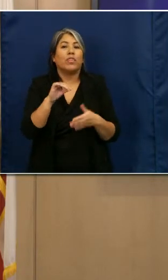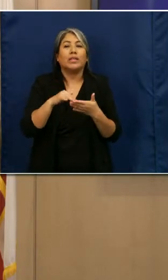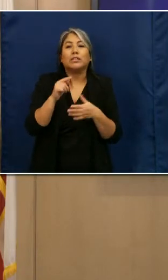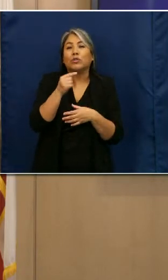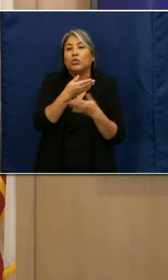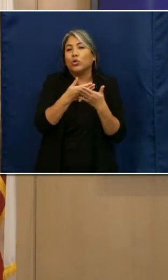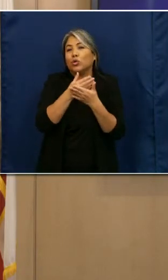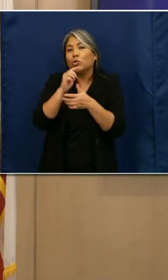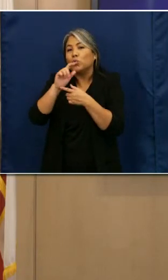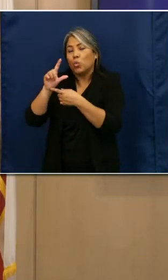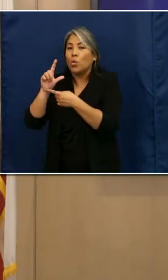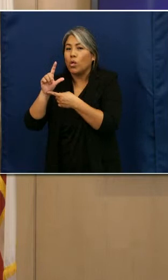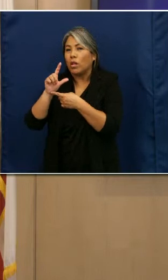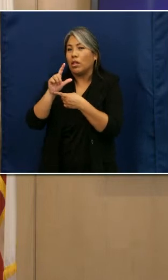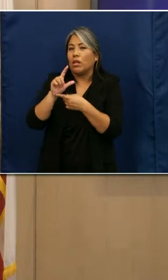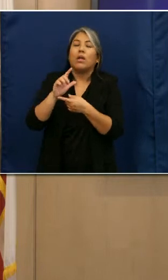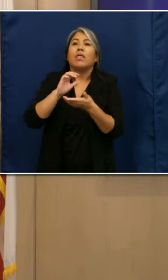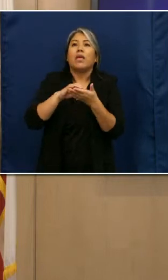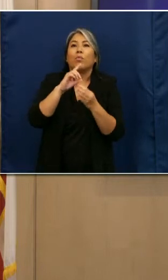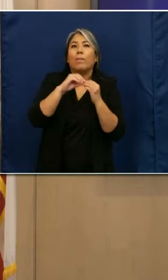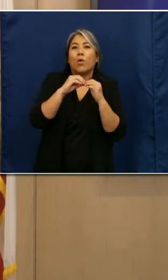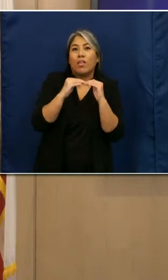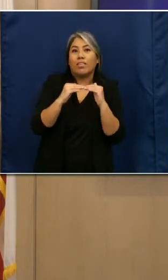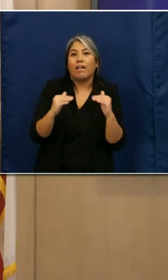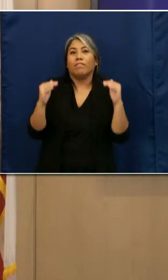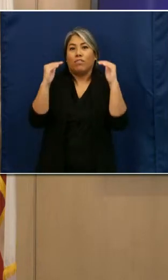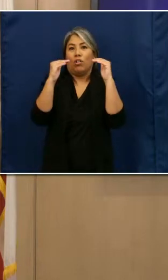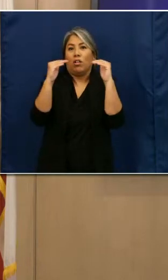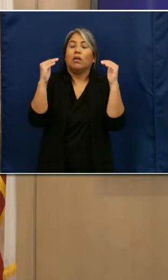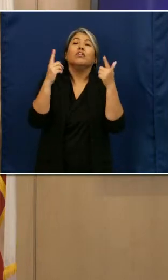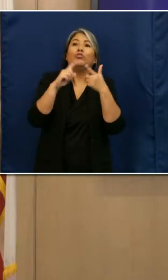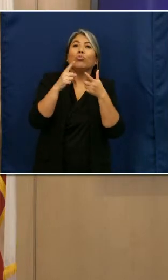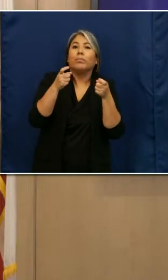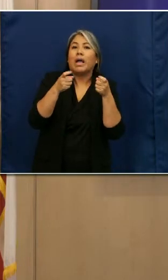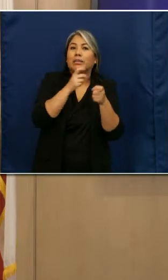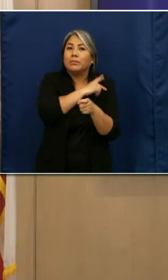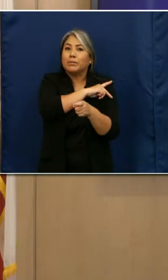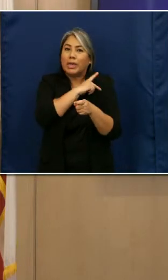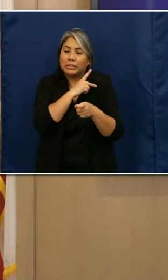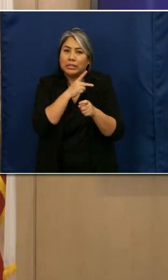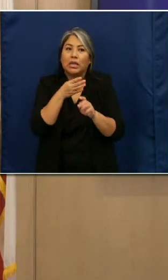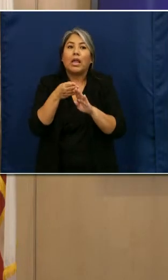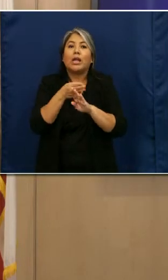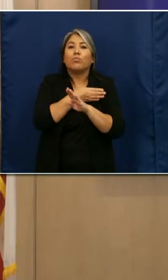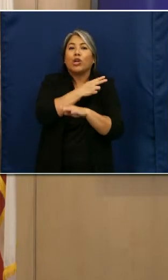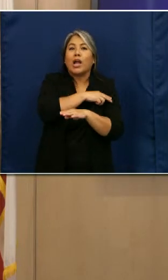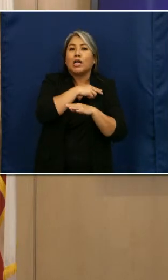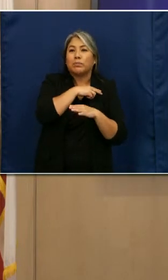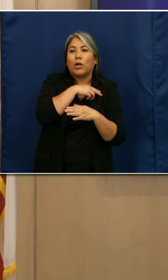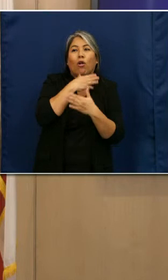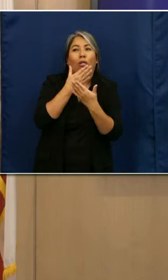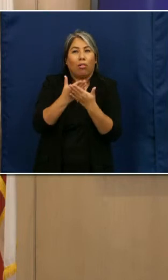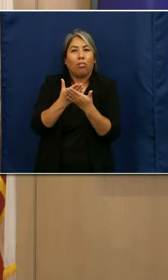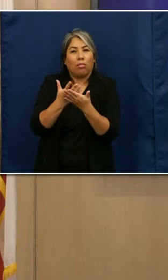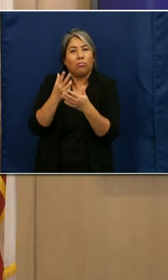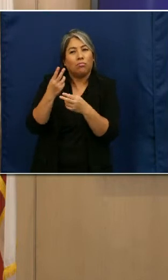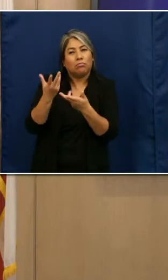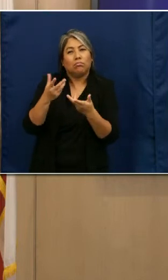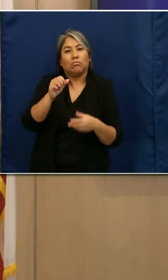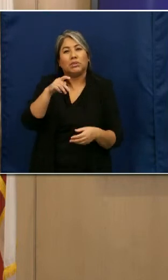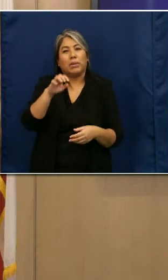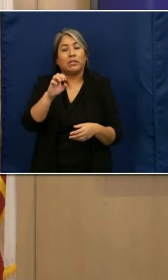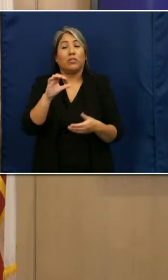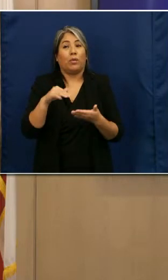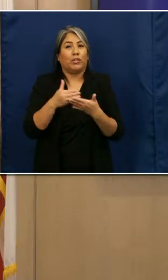one added level of ability to manage patients in the pre-hospital space, and that was a new tool that